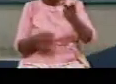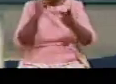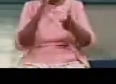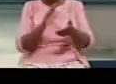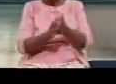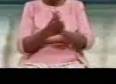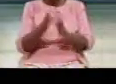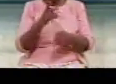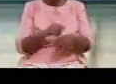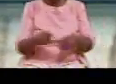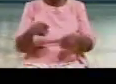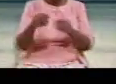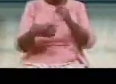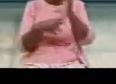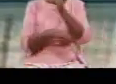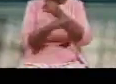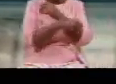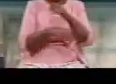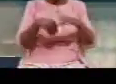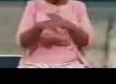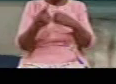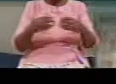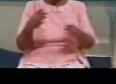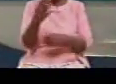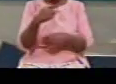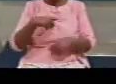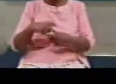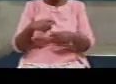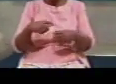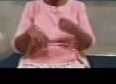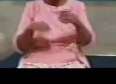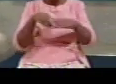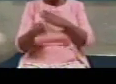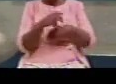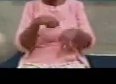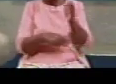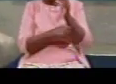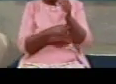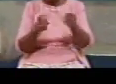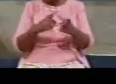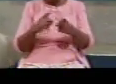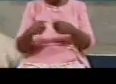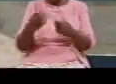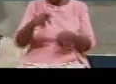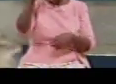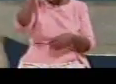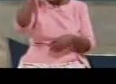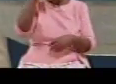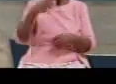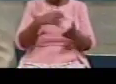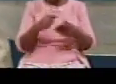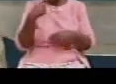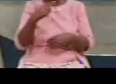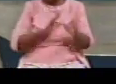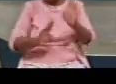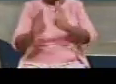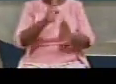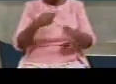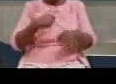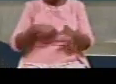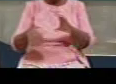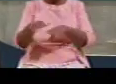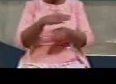said. Satan buffeted me over and over. Satan wanted to bring him into captivity by